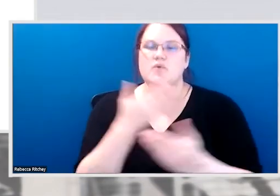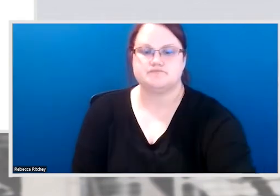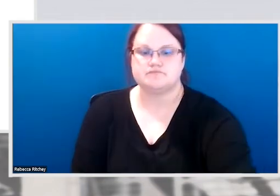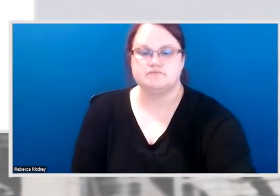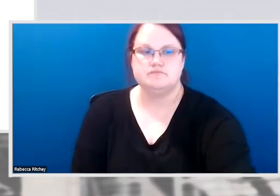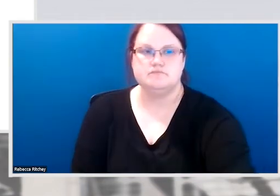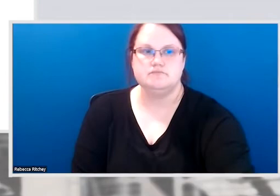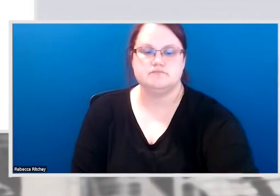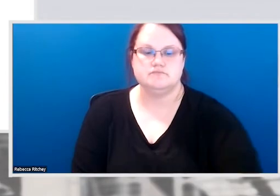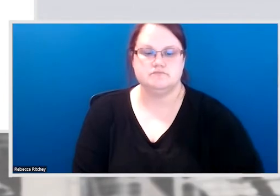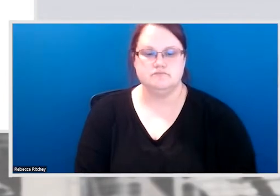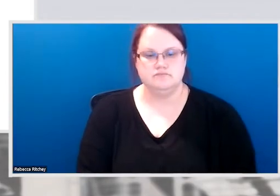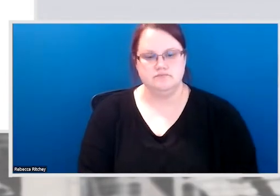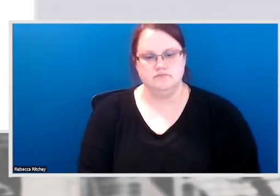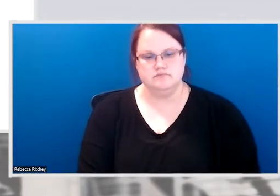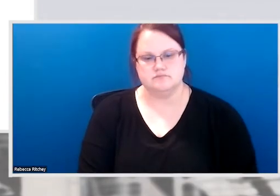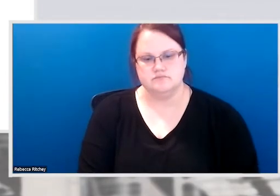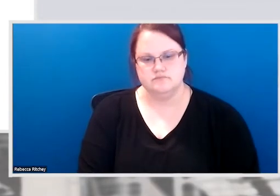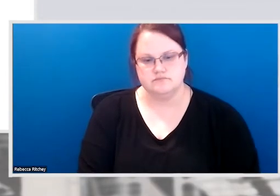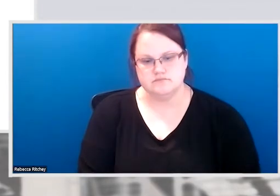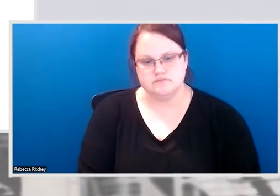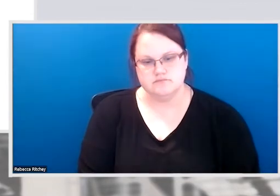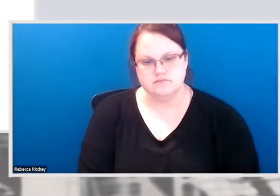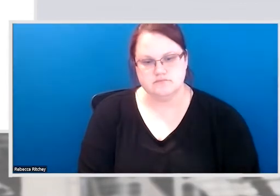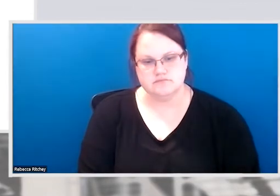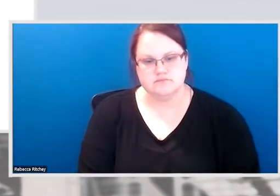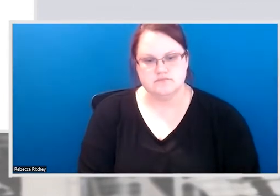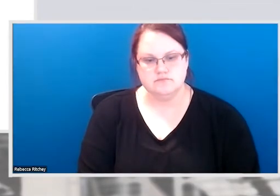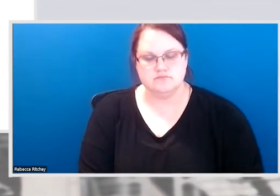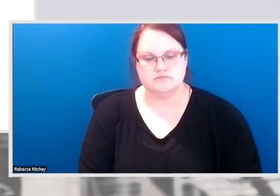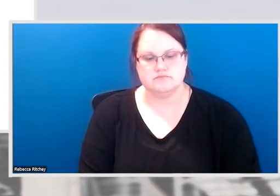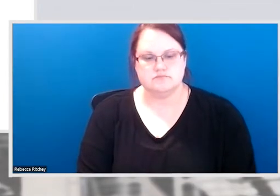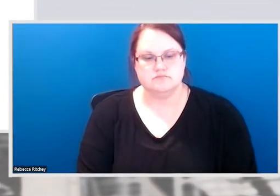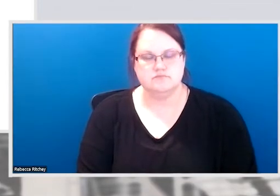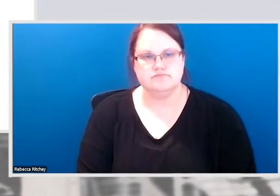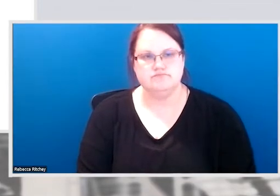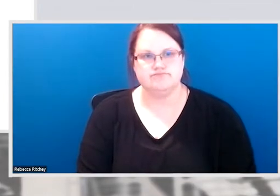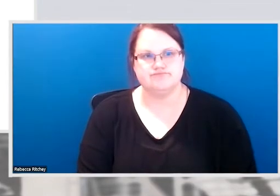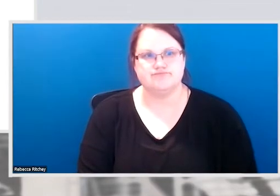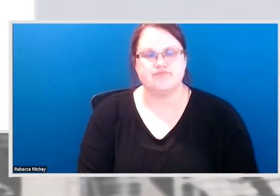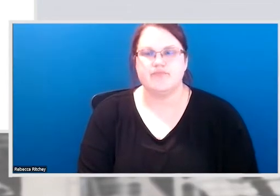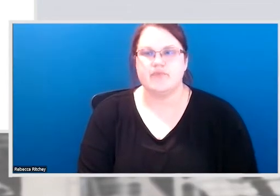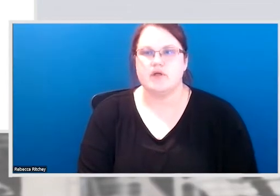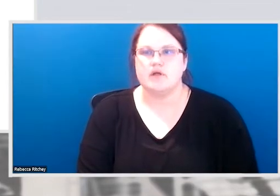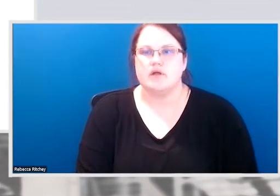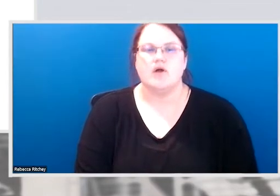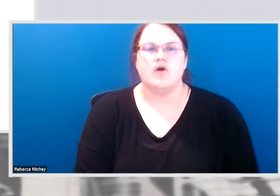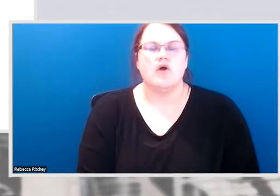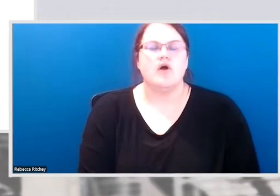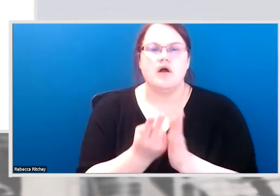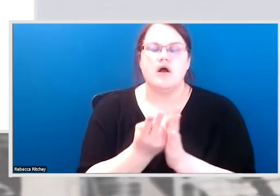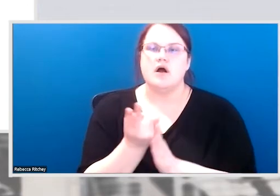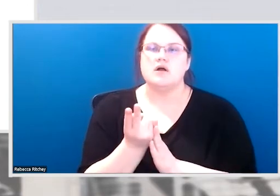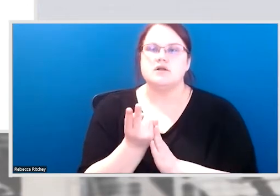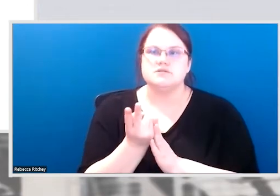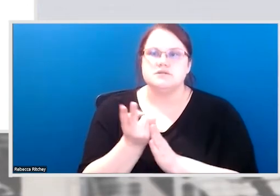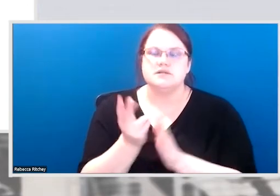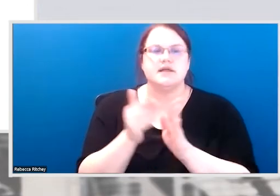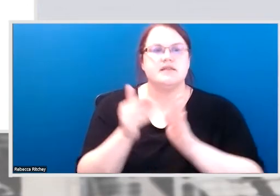well. Next slide, please. Thank you. The entrepreneurs we help. I mean, honestly, it's your